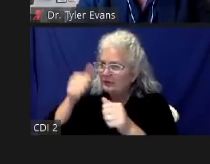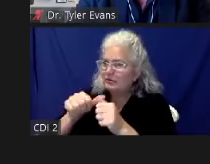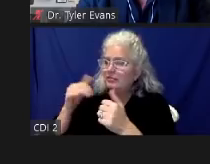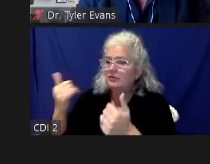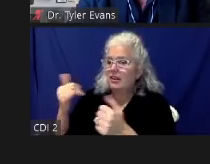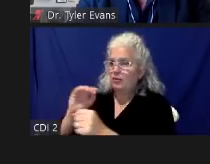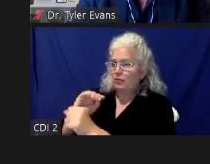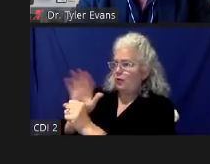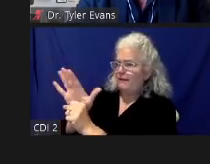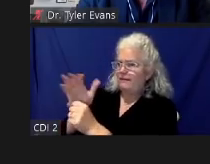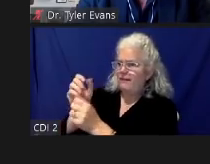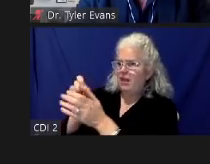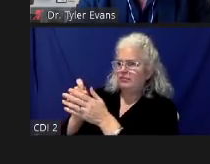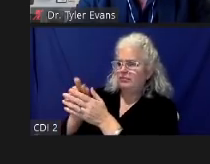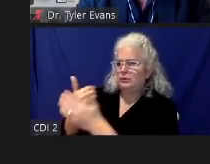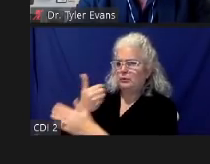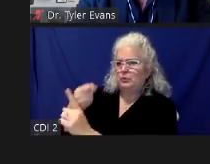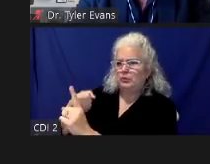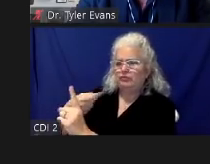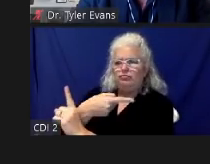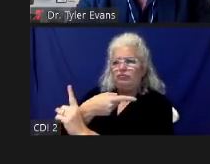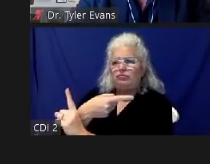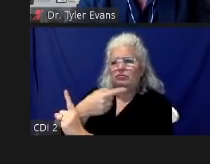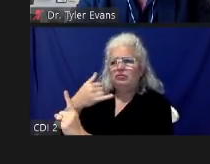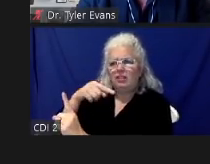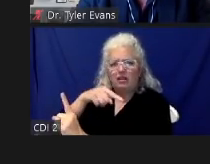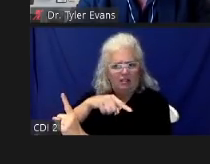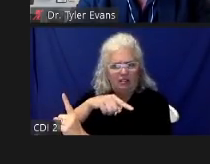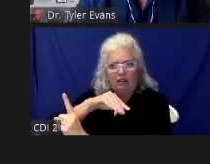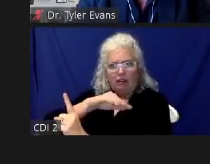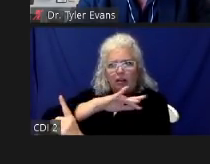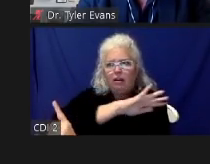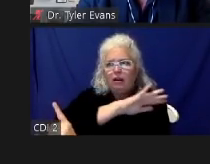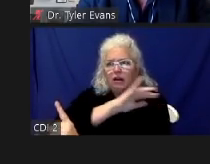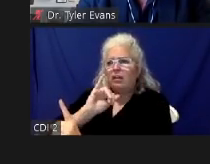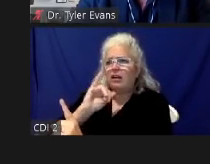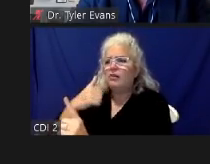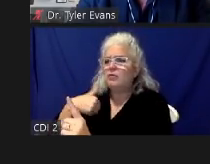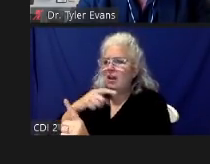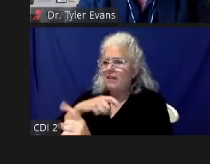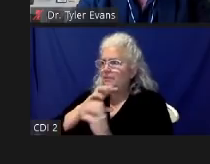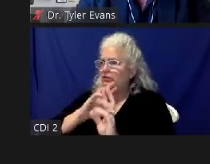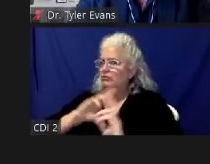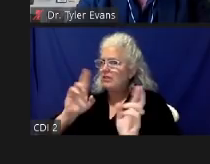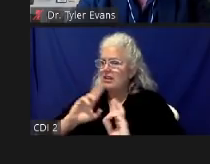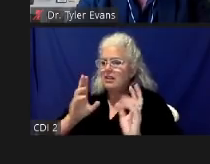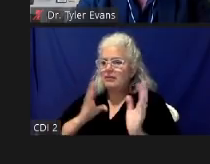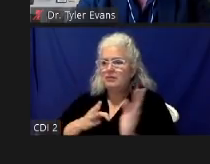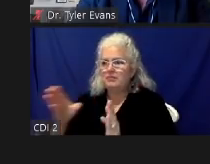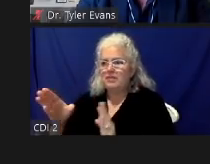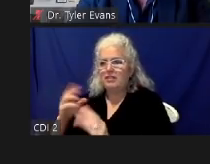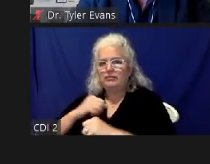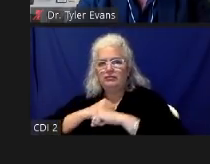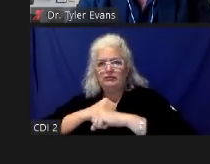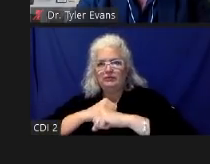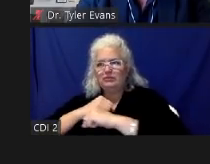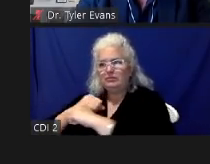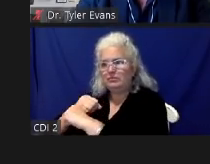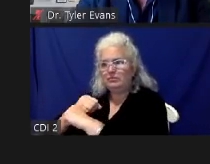distancing, covering our faces, not gathering indoors. Concerned about the Super Bowl coming up again. Next, please.